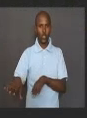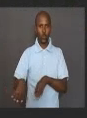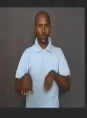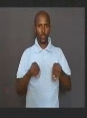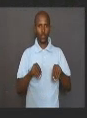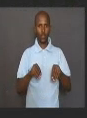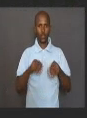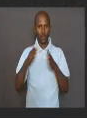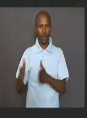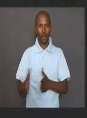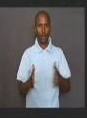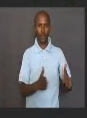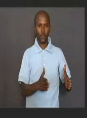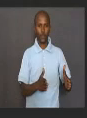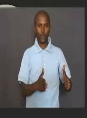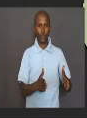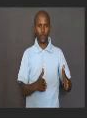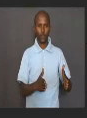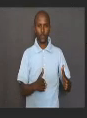Students, let's get ready.